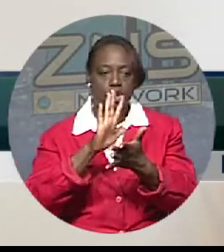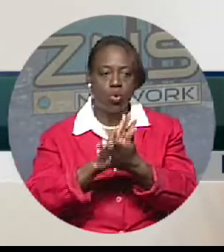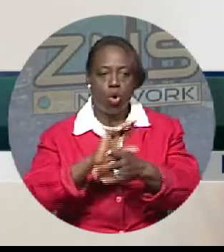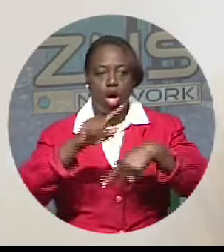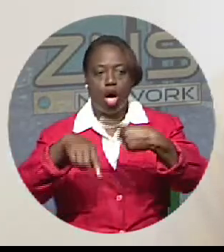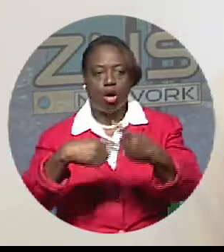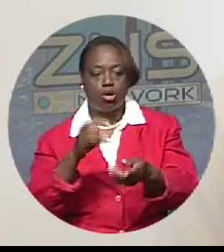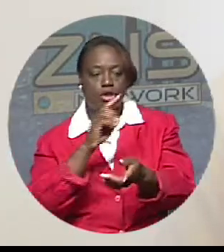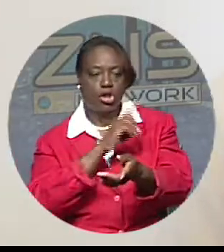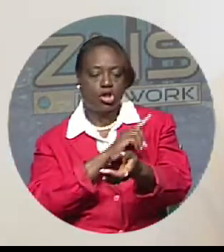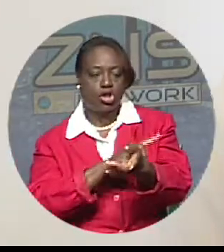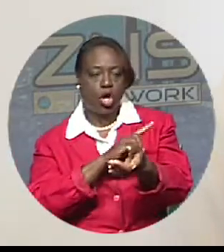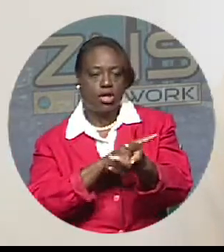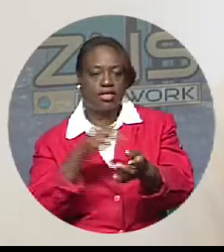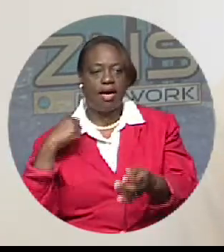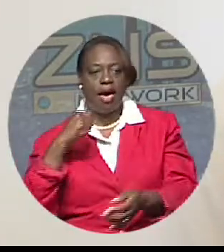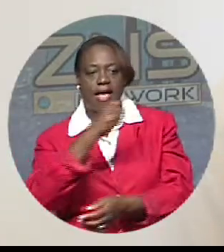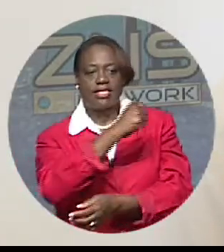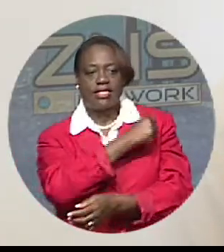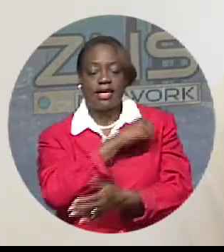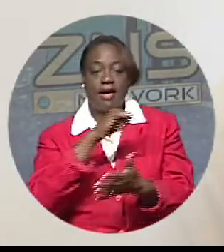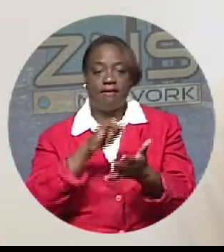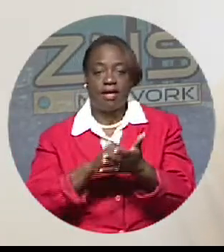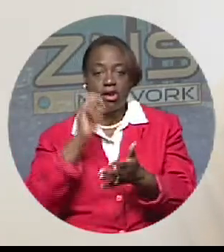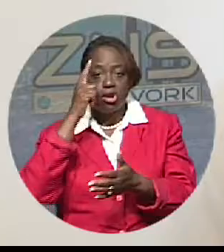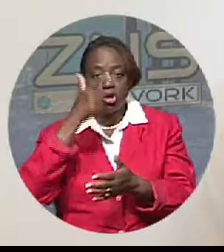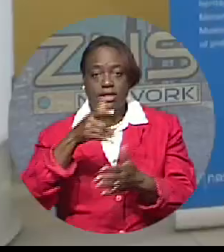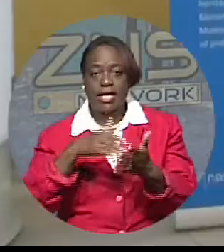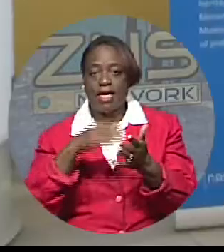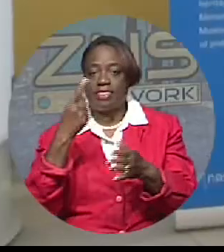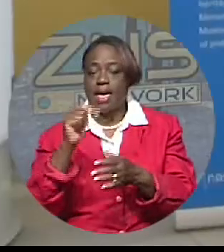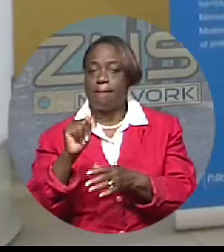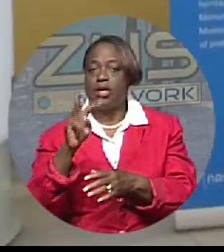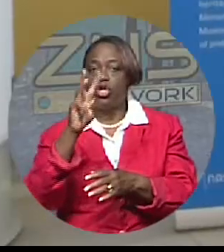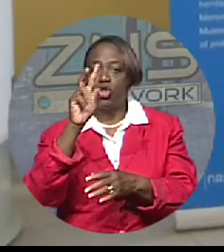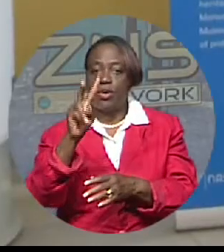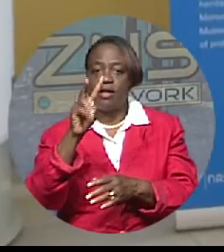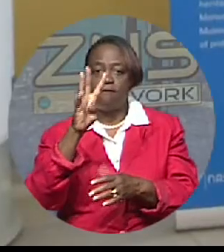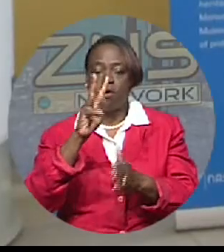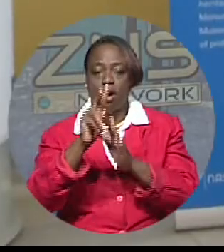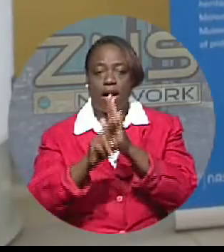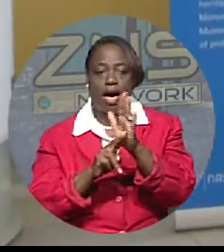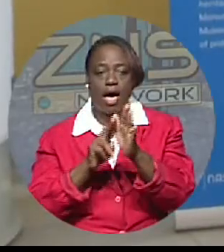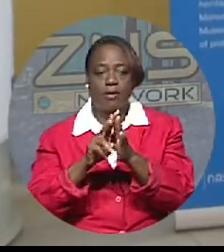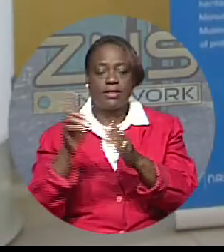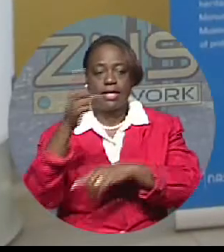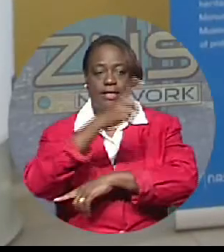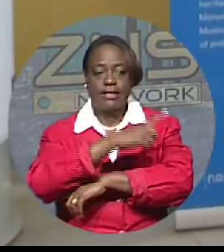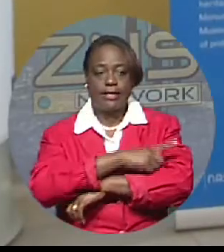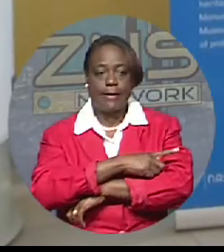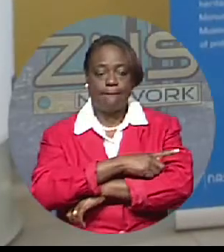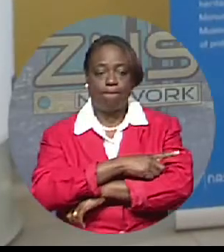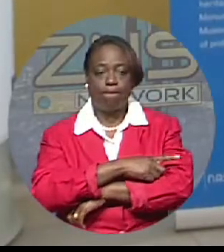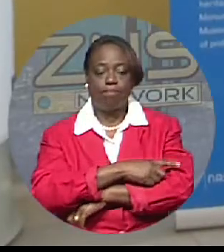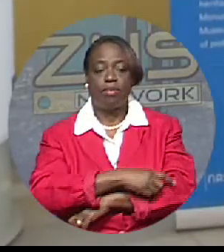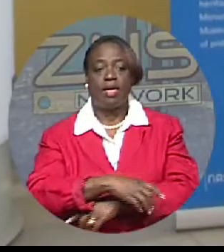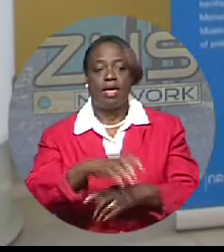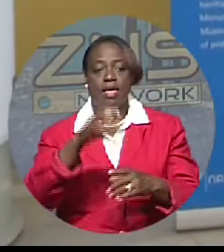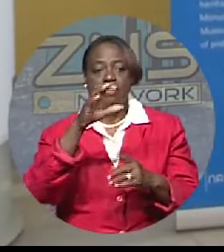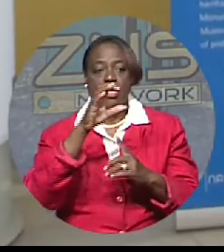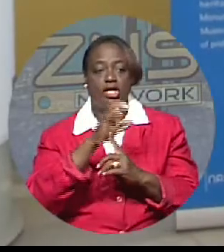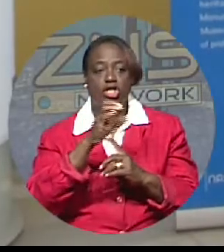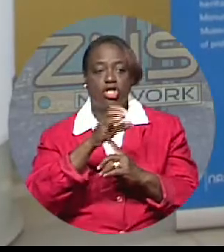doctor. We have a staff that looks after them 24 hours a day. Chief Archaeologist at the Antiquities, Monuments and